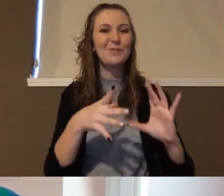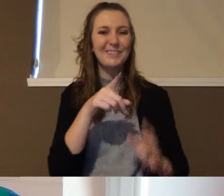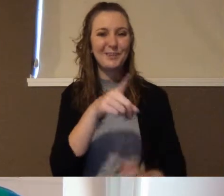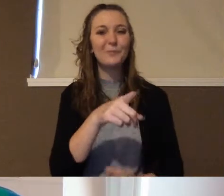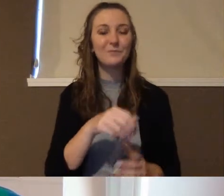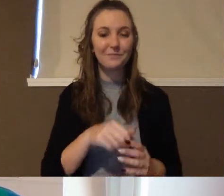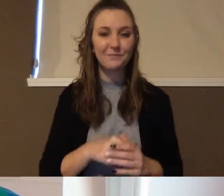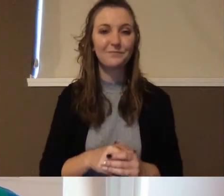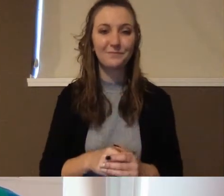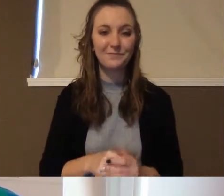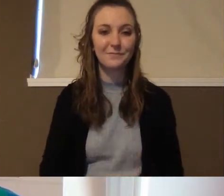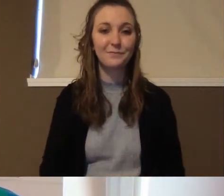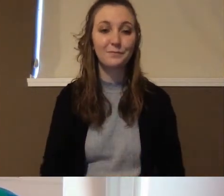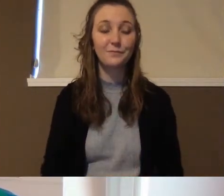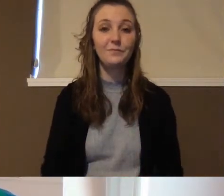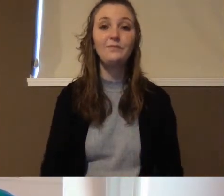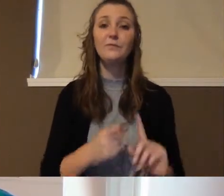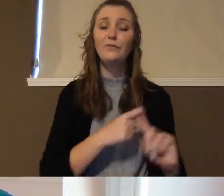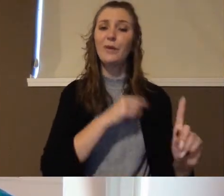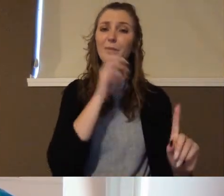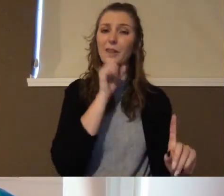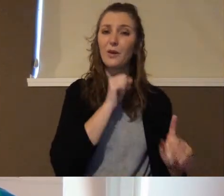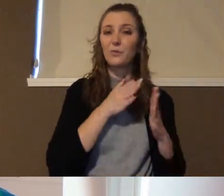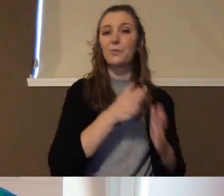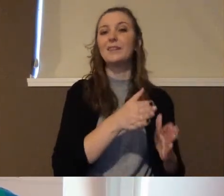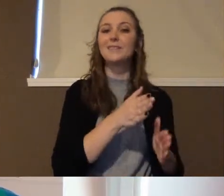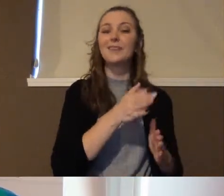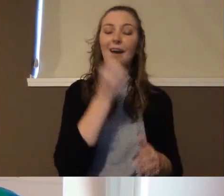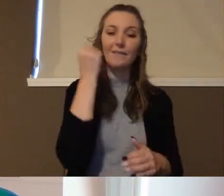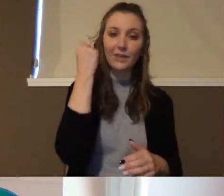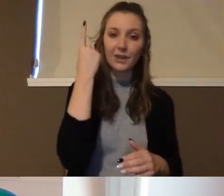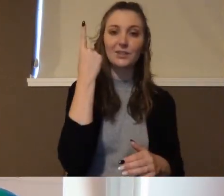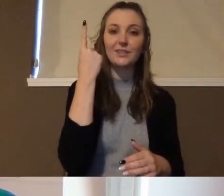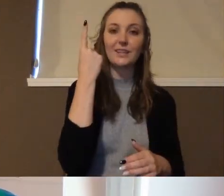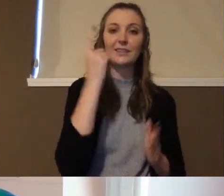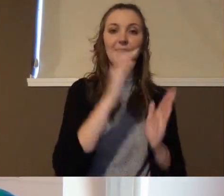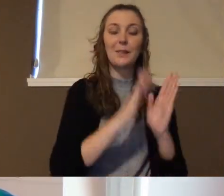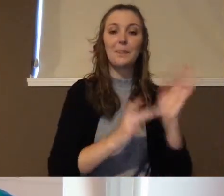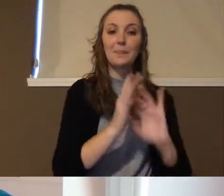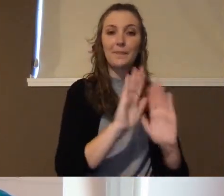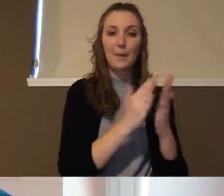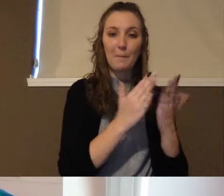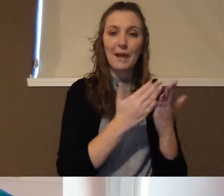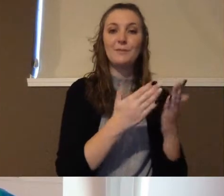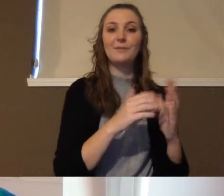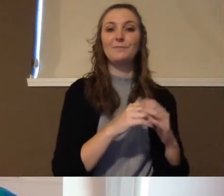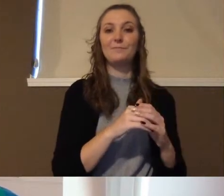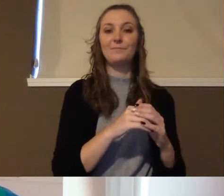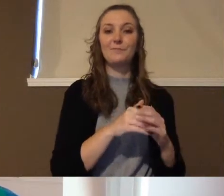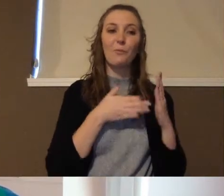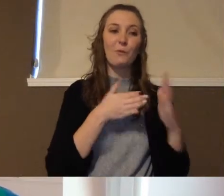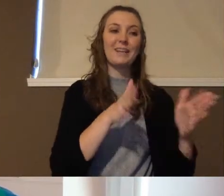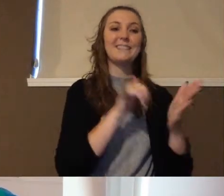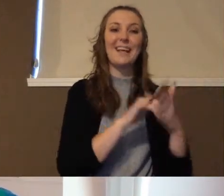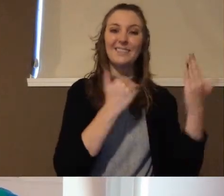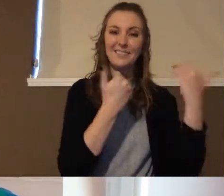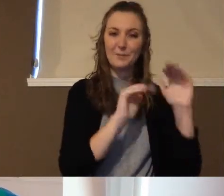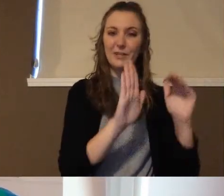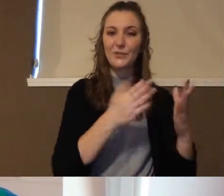from ways of understanding Scripture that limited the compassion and justice of